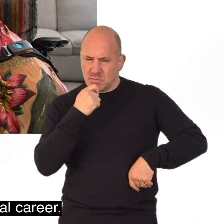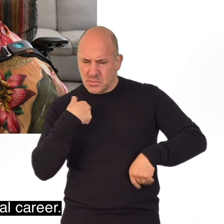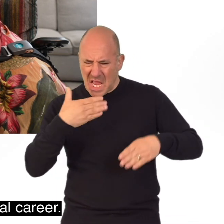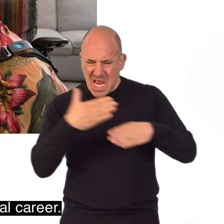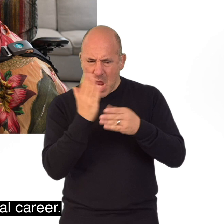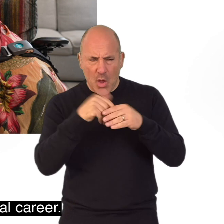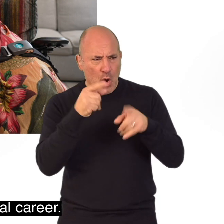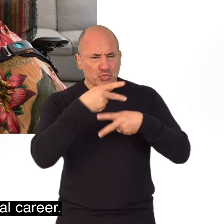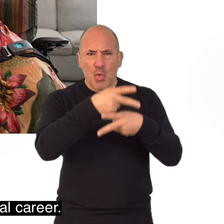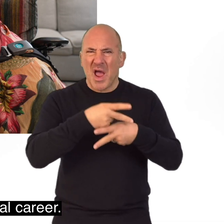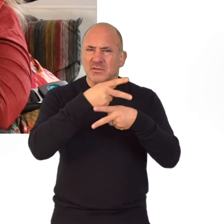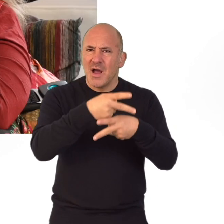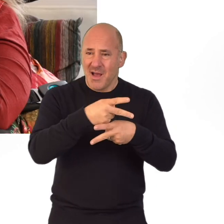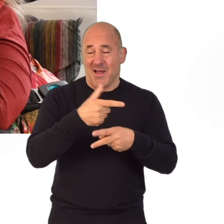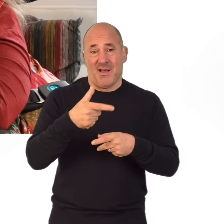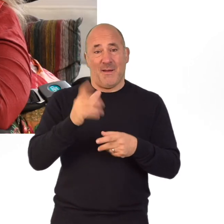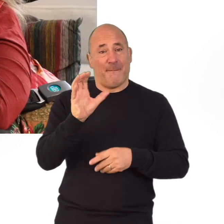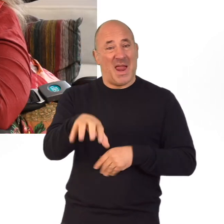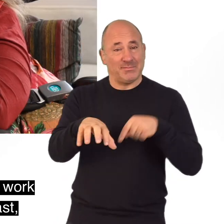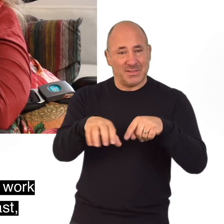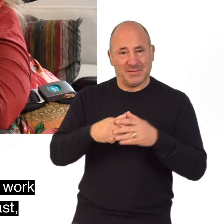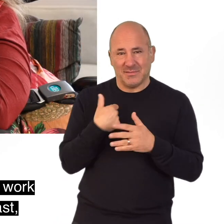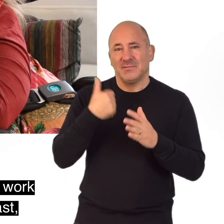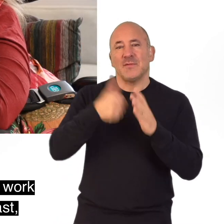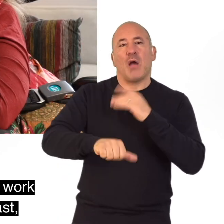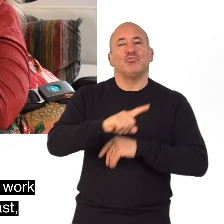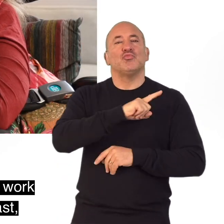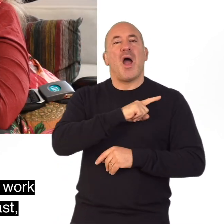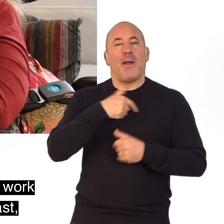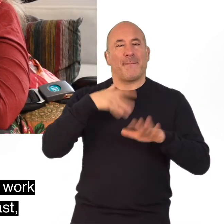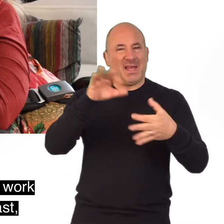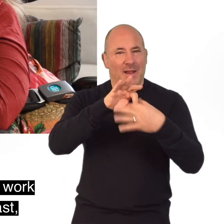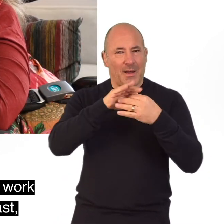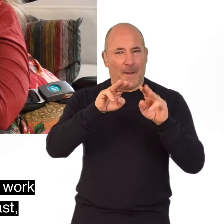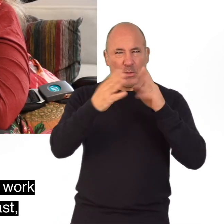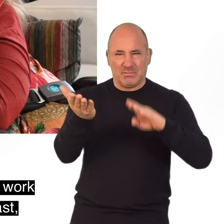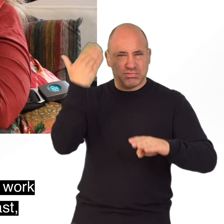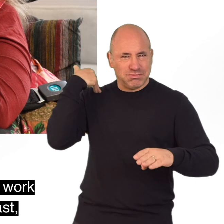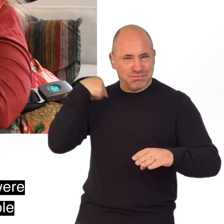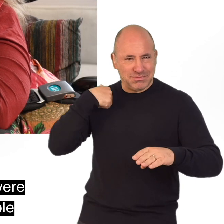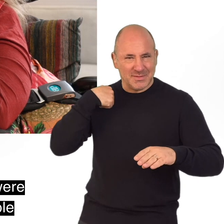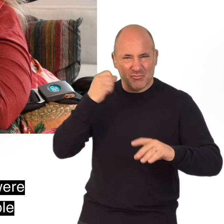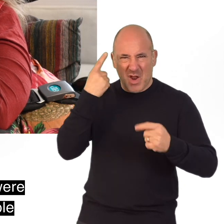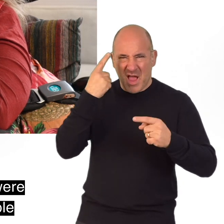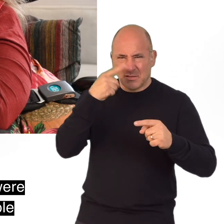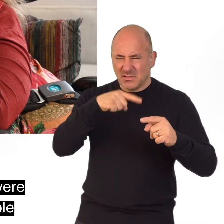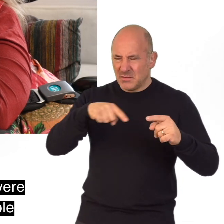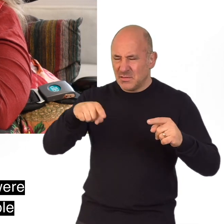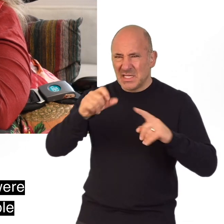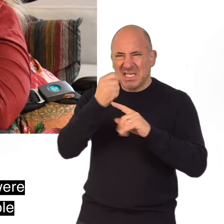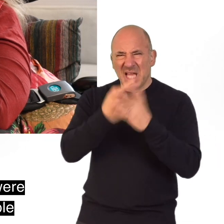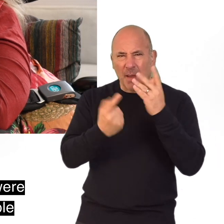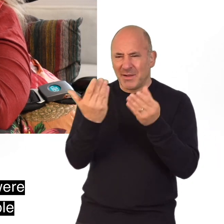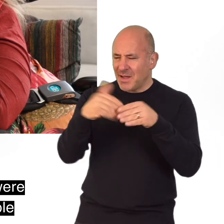pursue a curatorial career. We started it really because we'd done some work with museums in the past and realised that there were